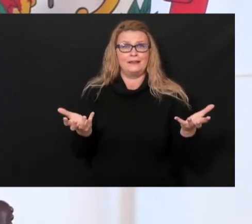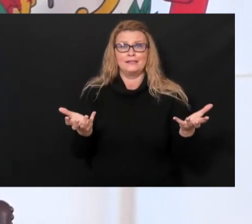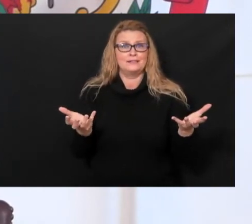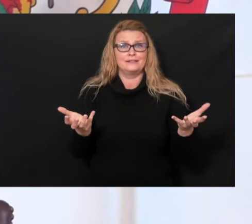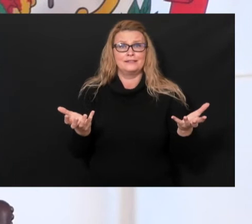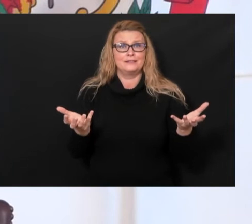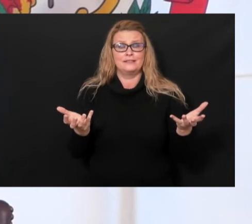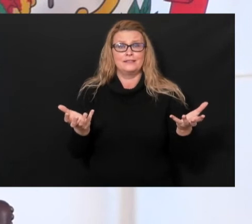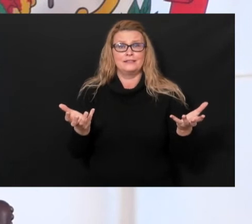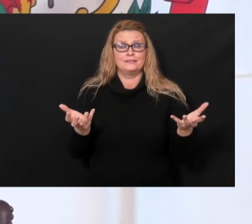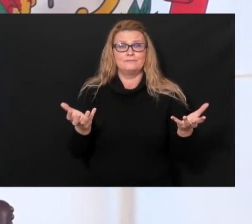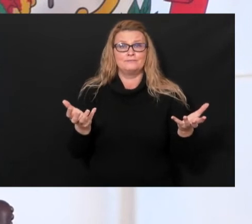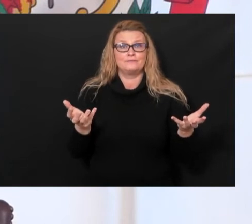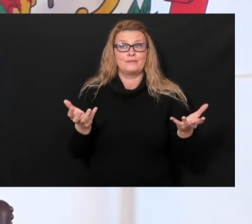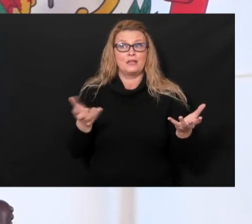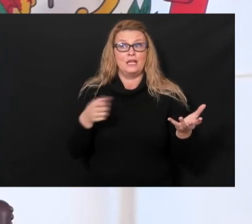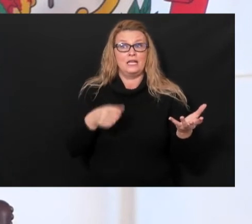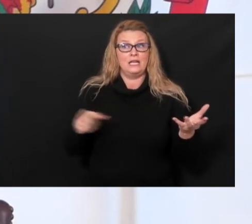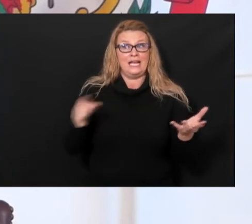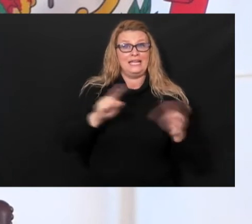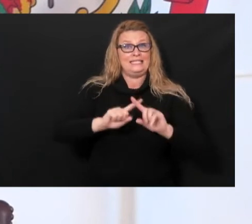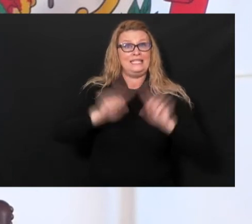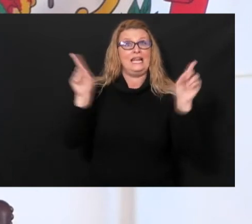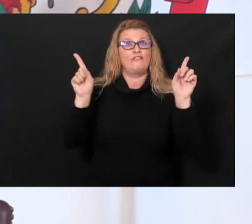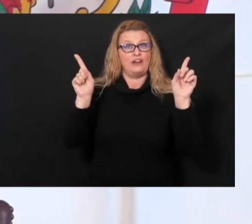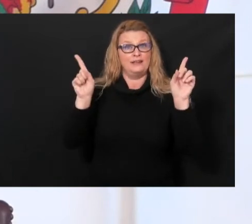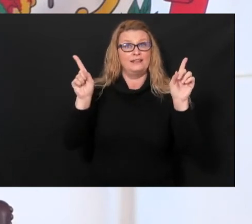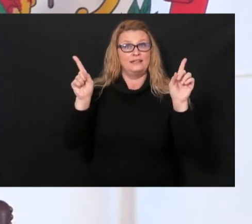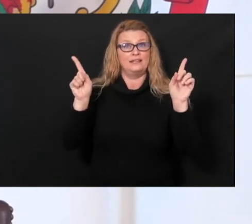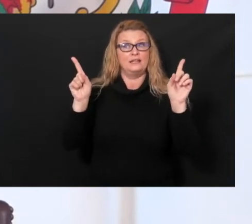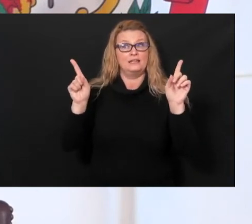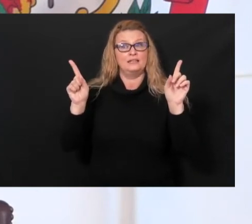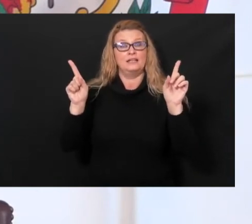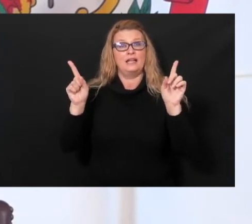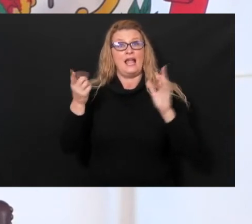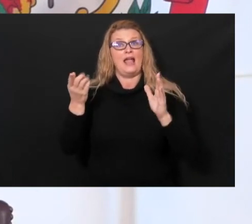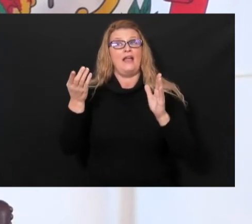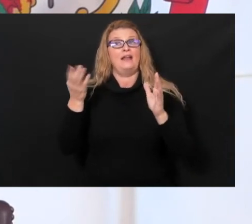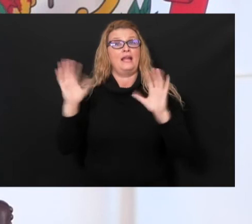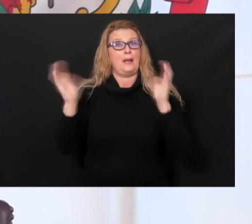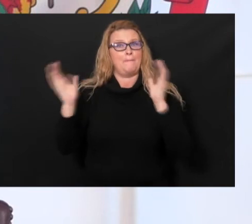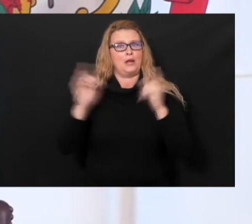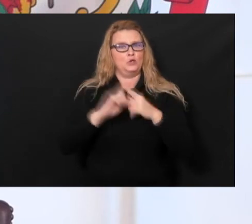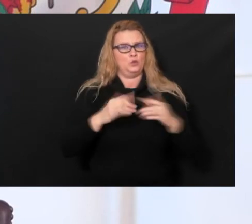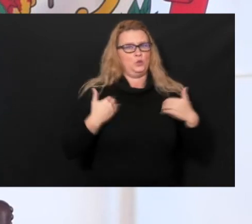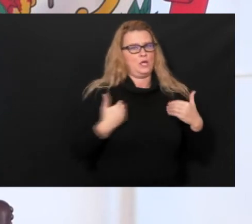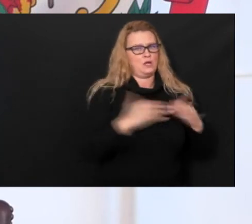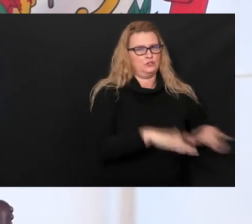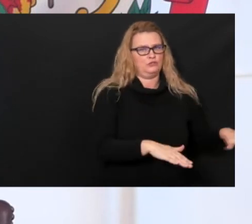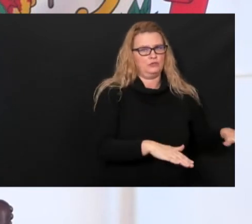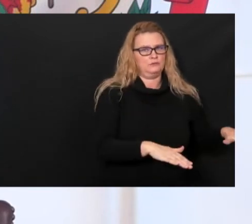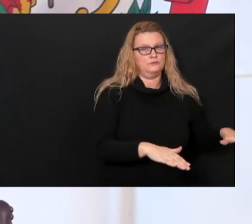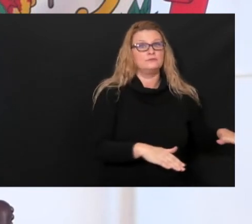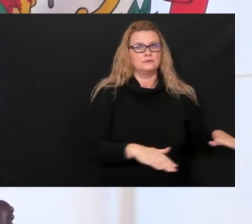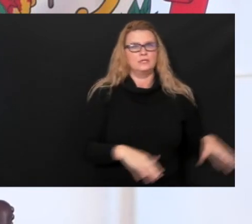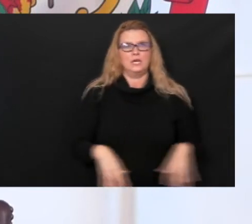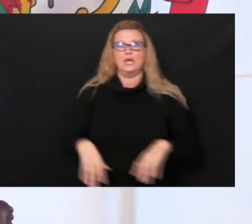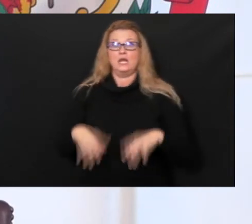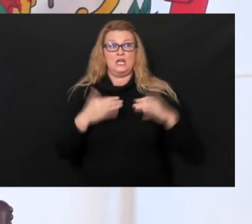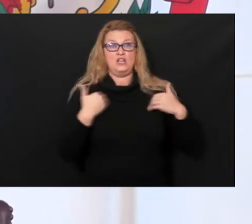thing, significantly different and significantly better than our younger kids. From the standpoint of our younger